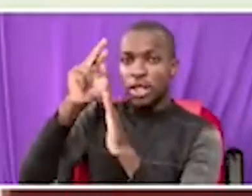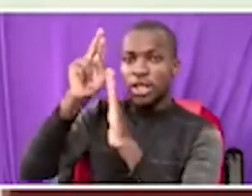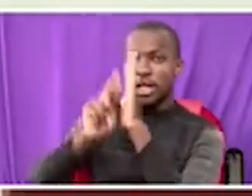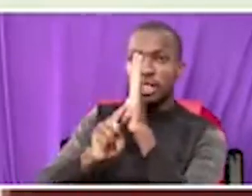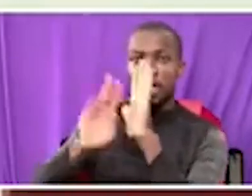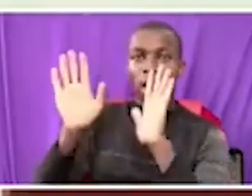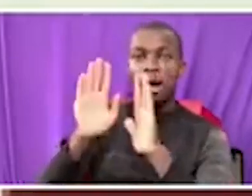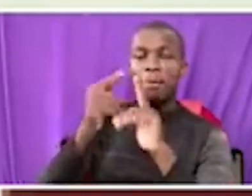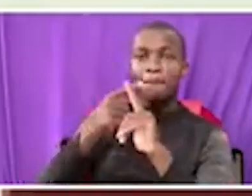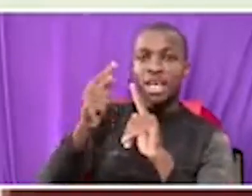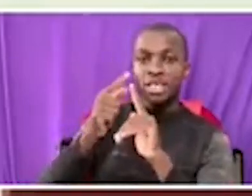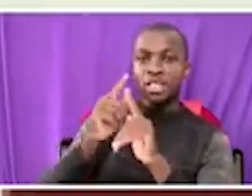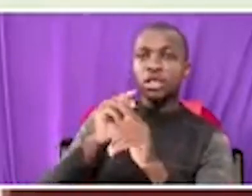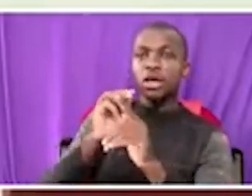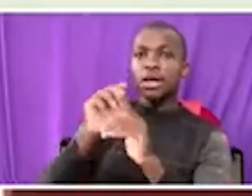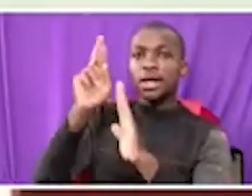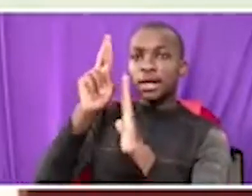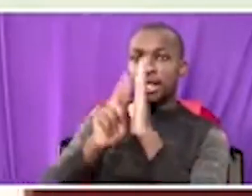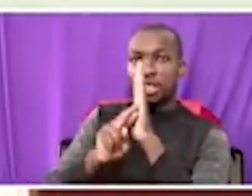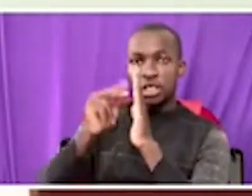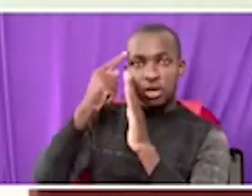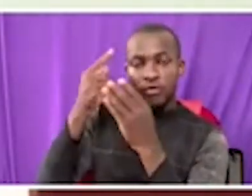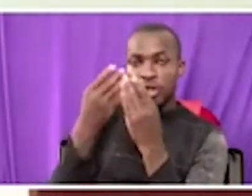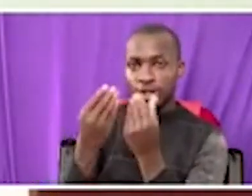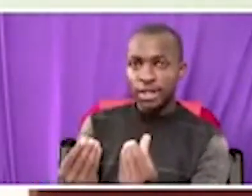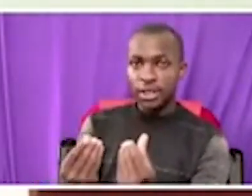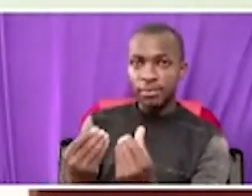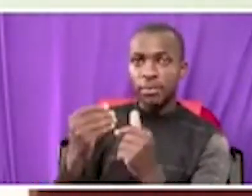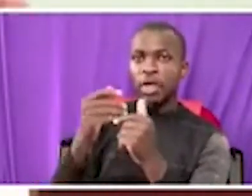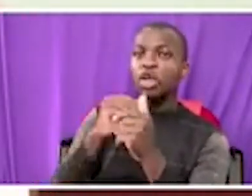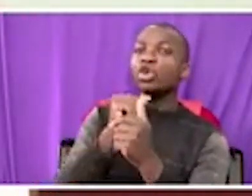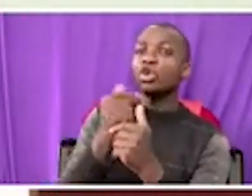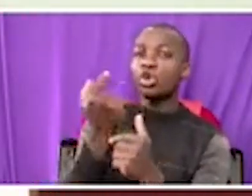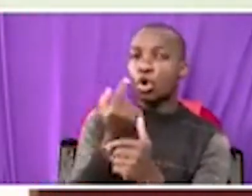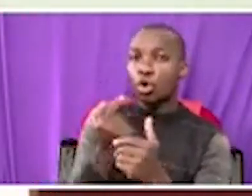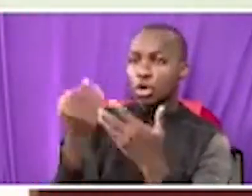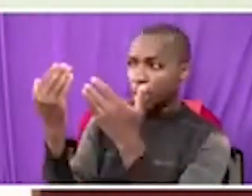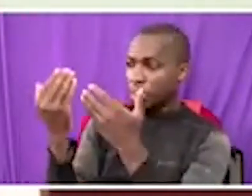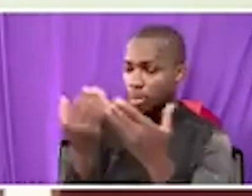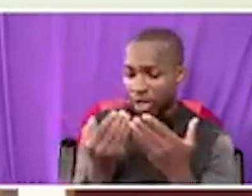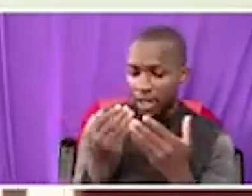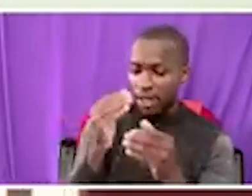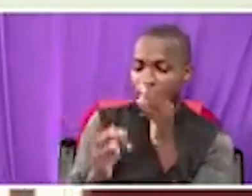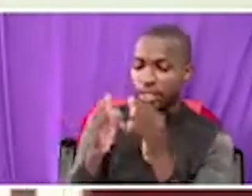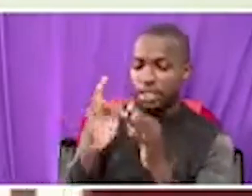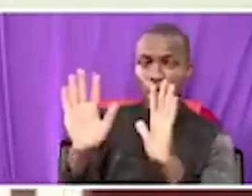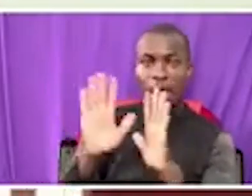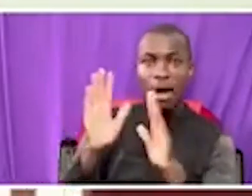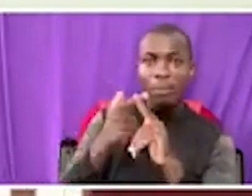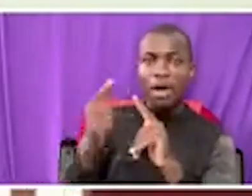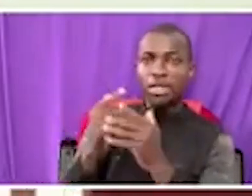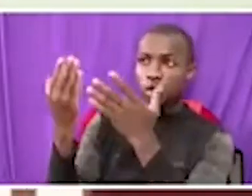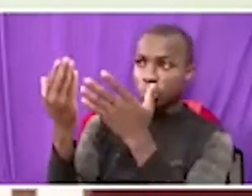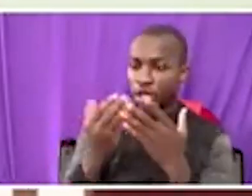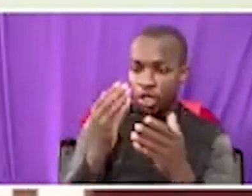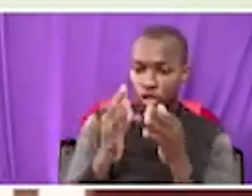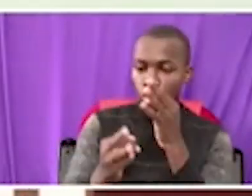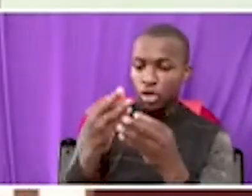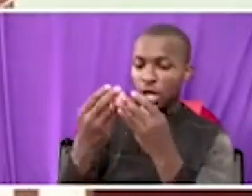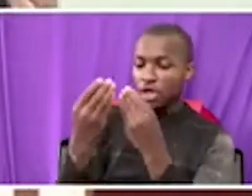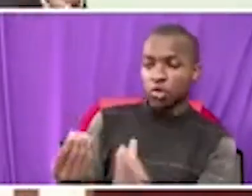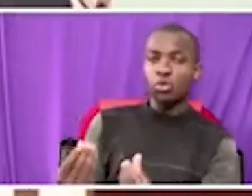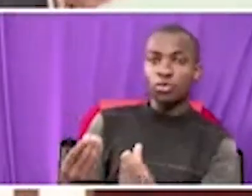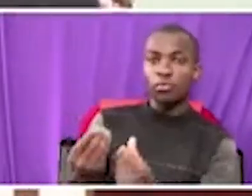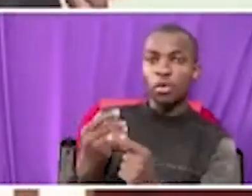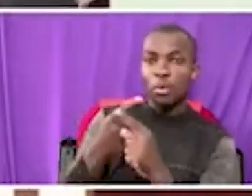be righteousness personified. He will not only bring justice, he will be justice personified. He will